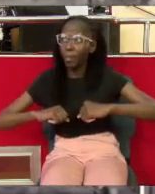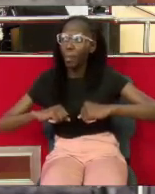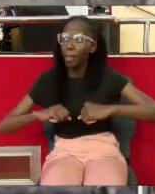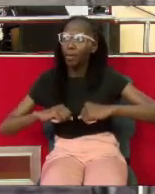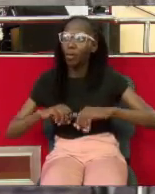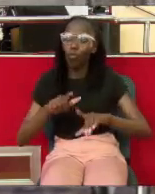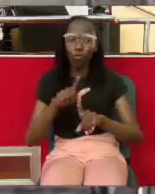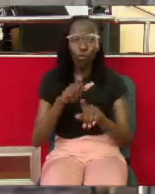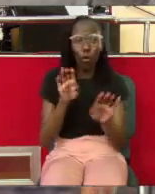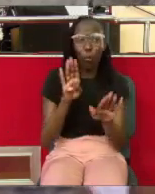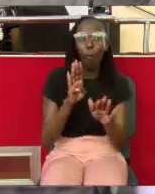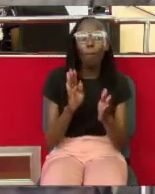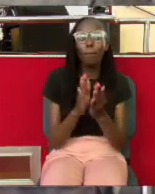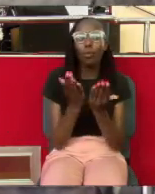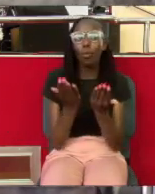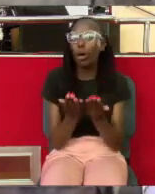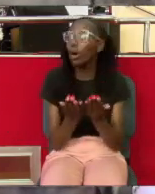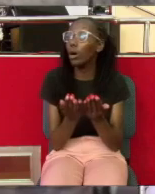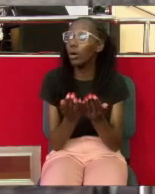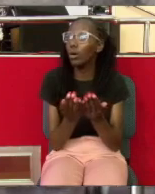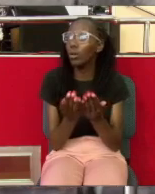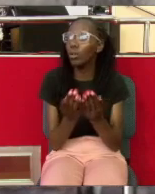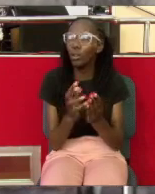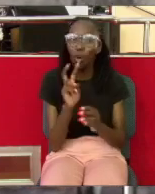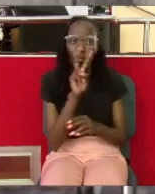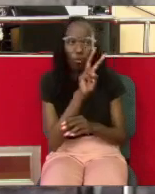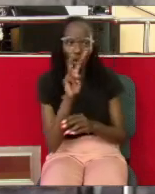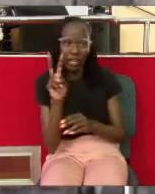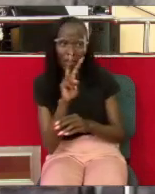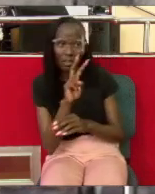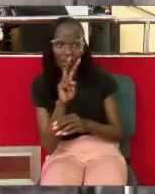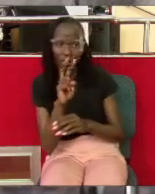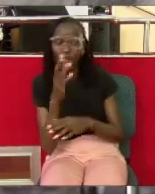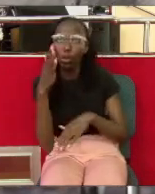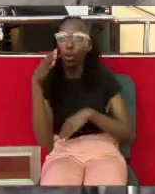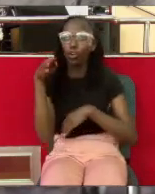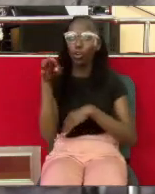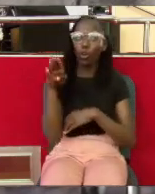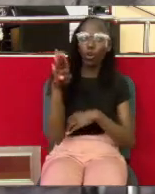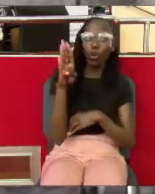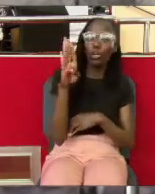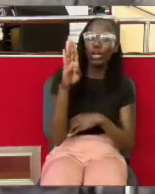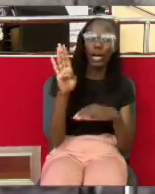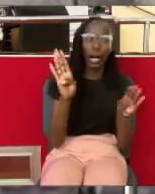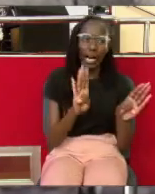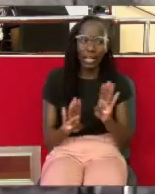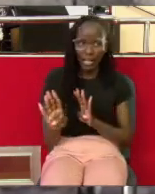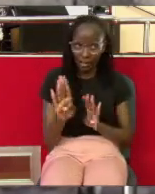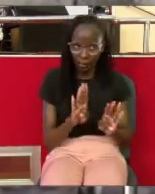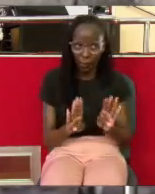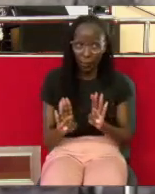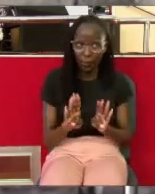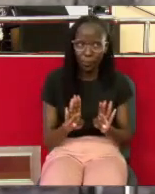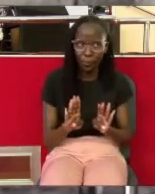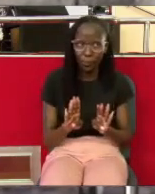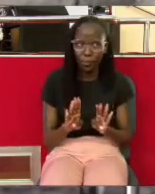ukiangalia kwa kindani kwa hilo kitabu, it focuses on God's character. Inaangalia tabia ya Mungu.